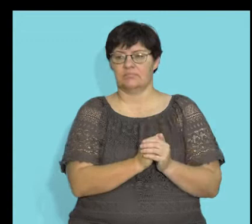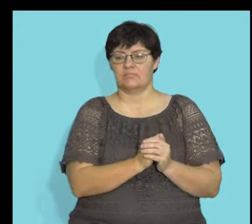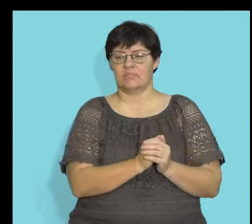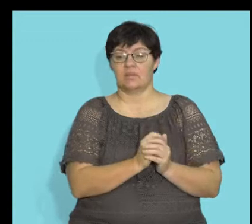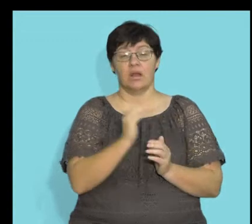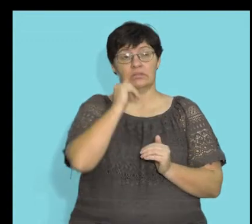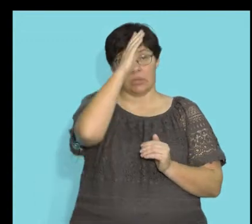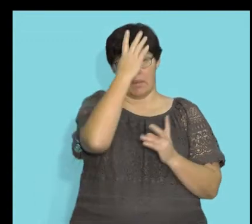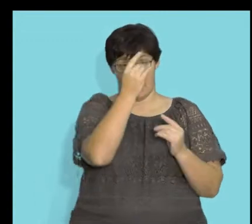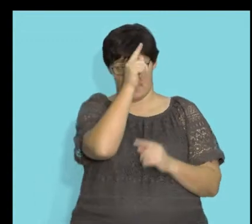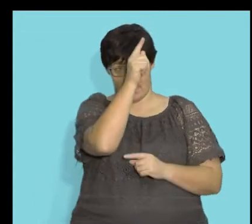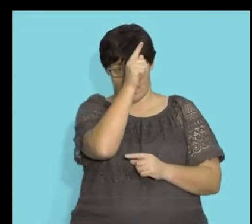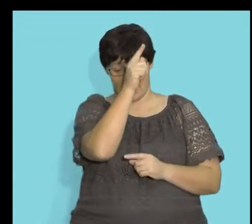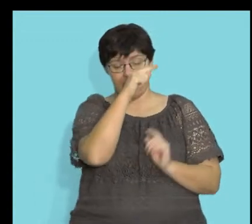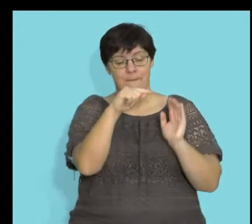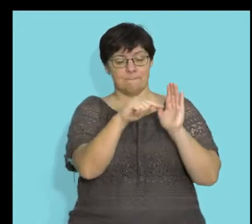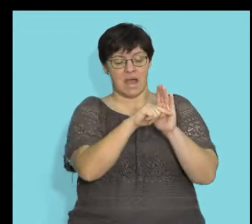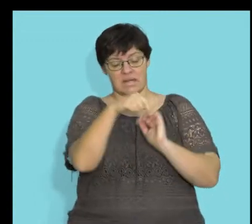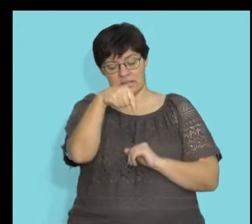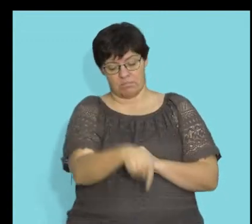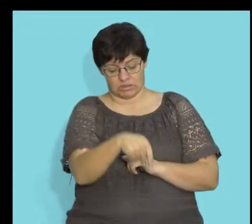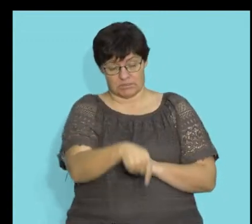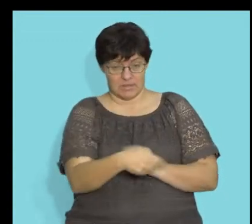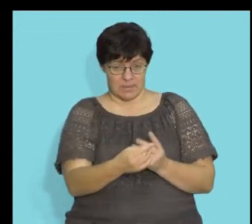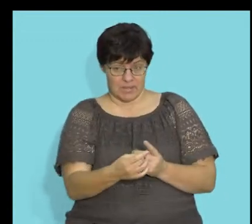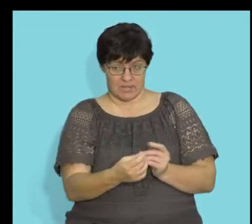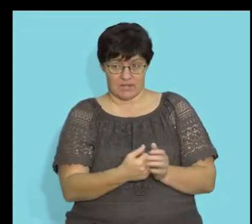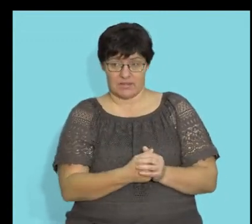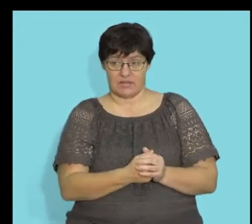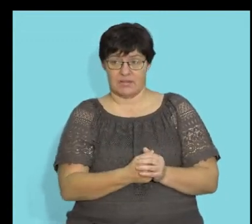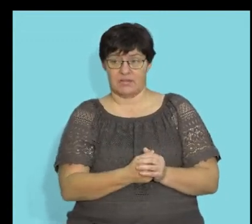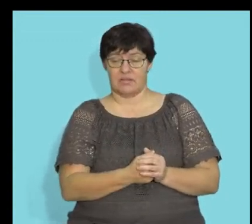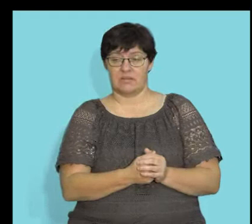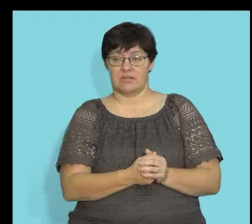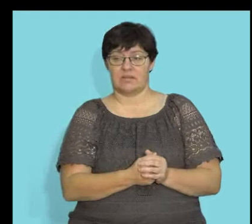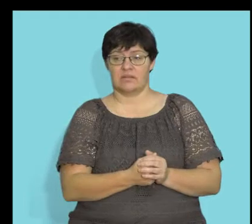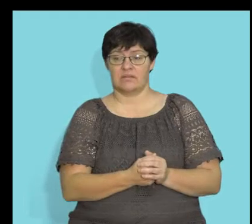the top number minus the bottom number